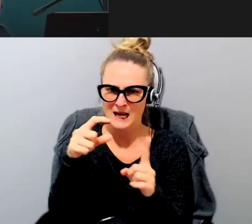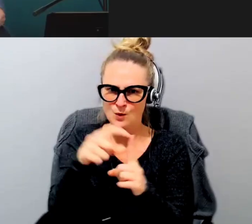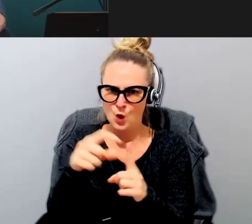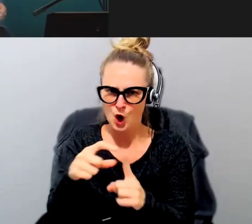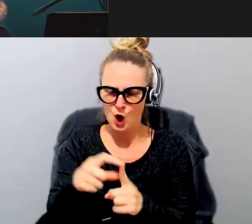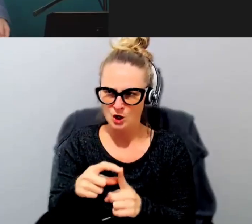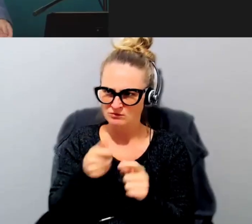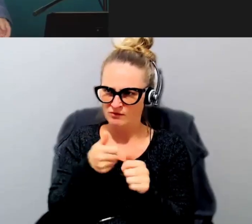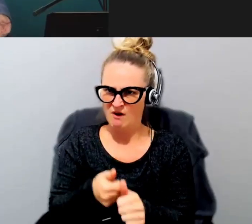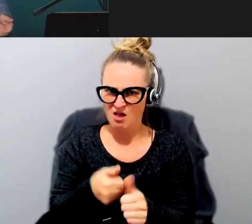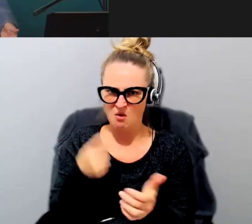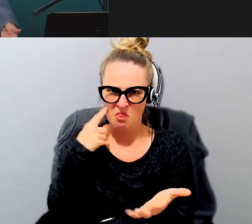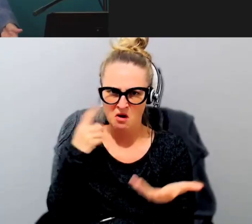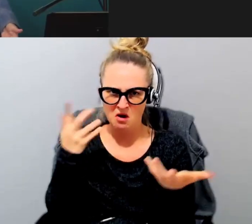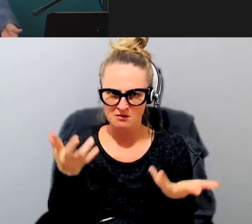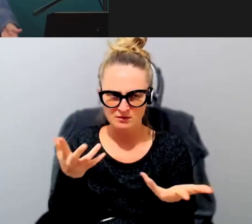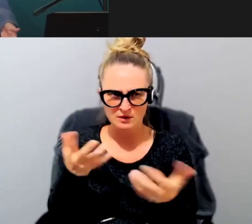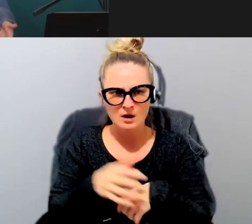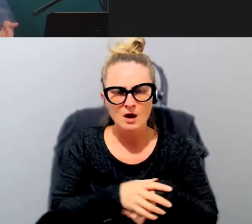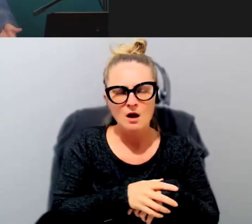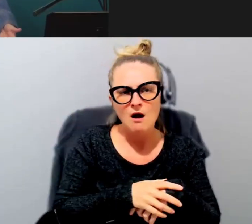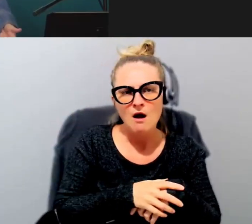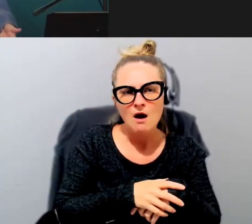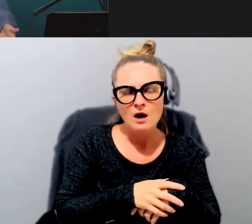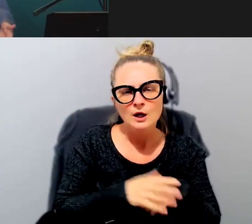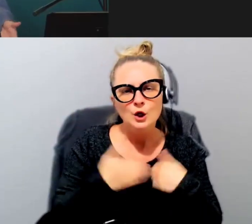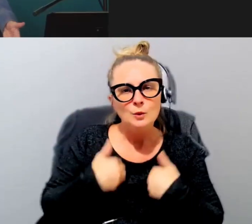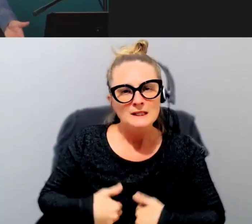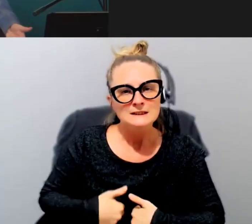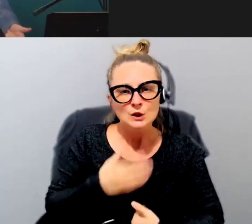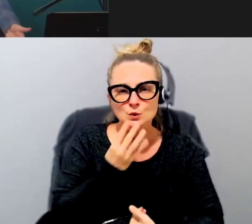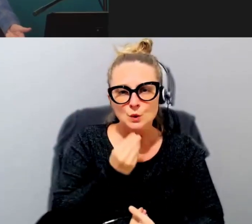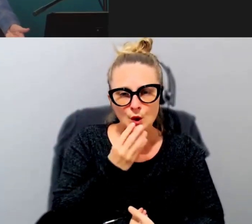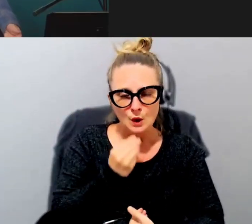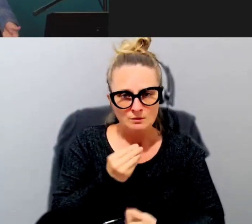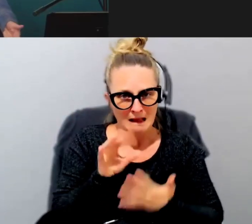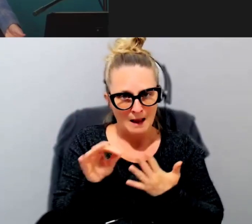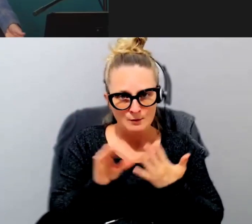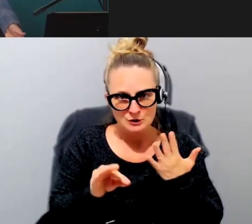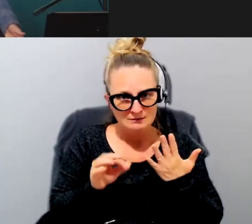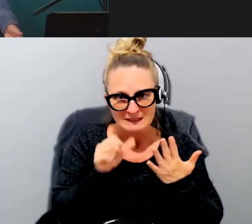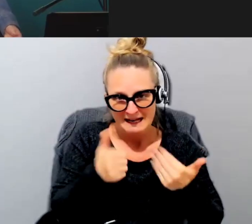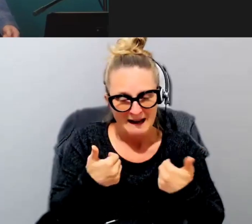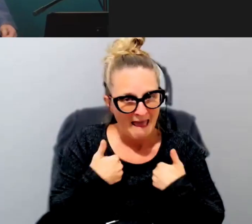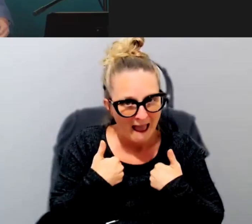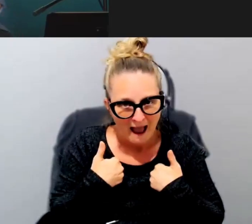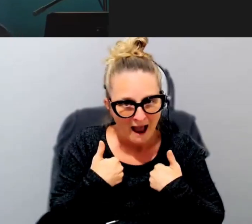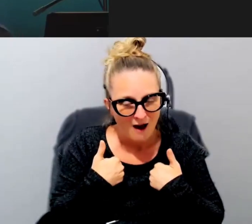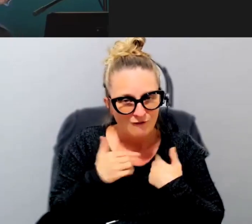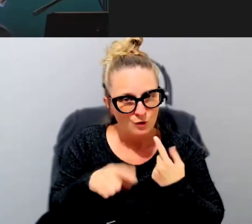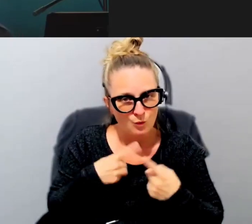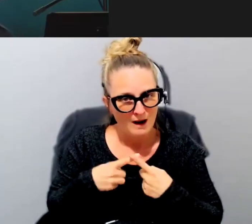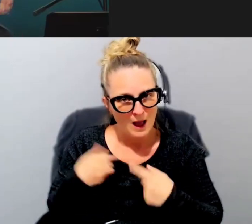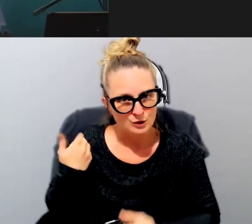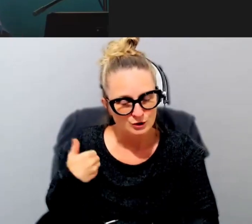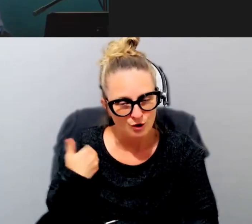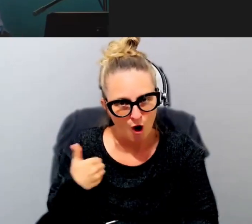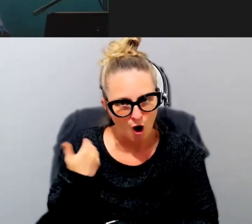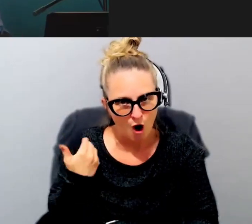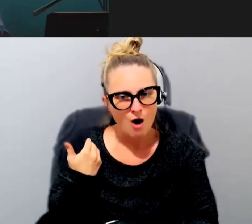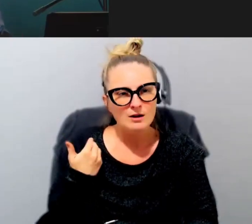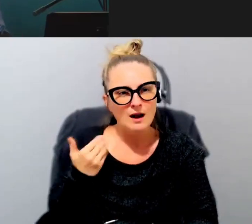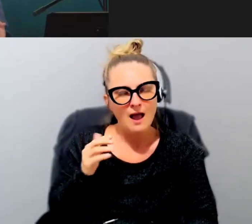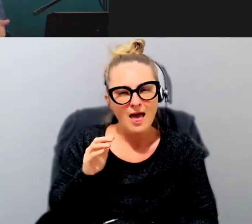I had known about humanistic Judaism as an option when I was growing up. I didn't know about it, and that's part of what kind of